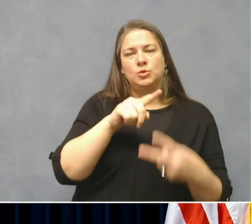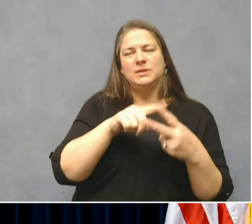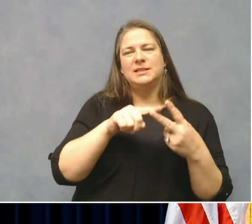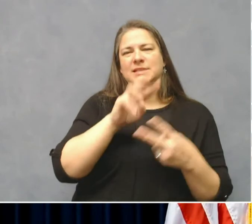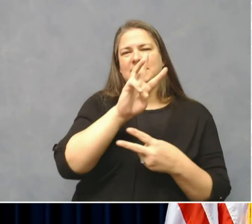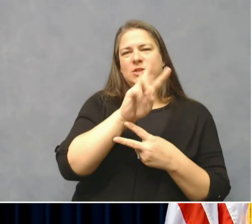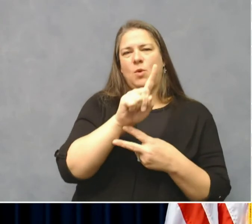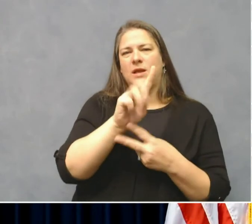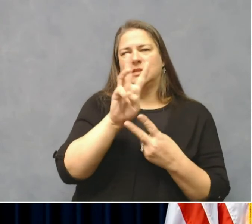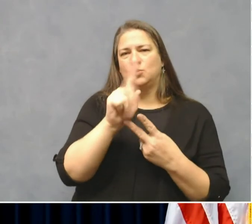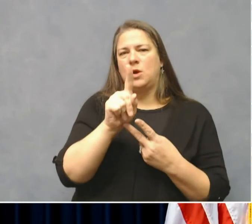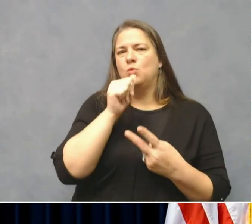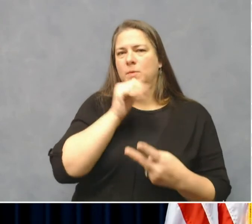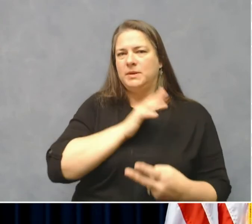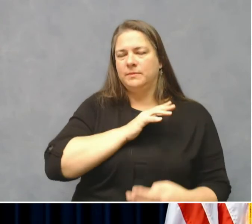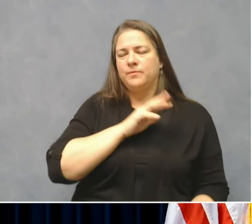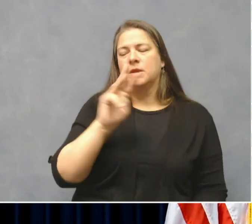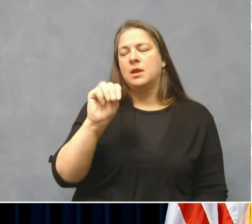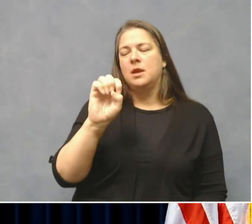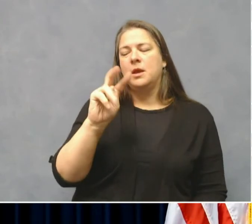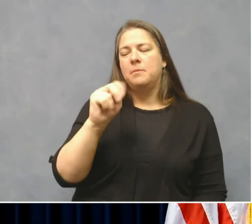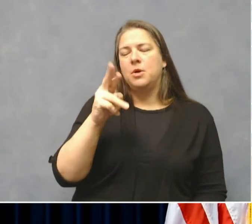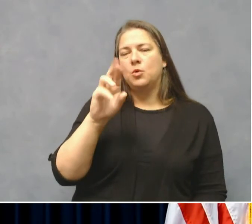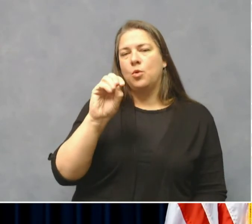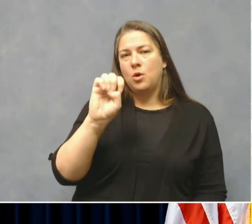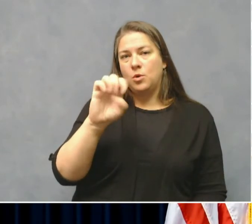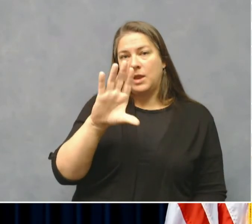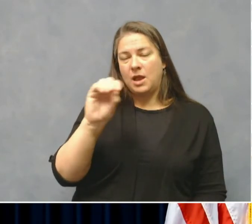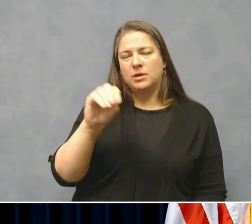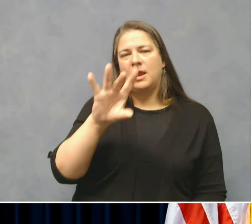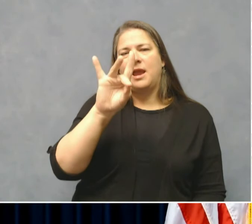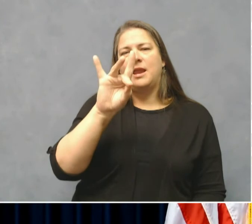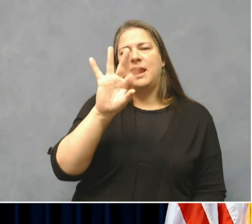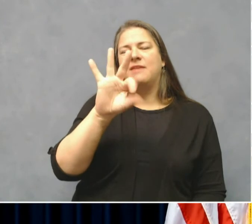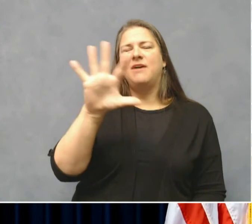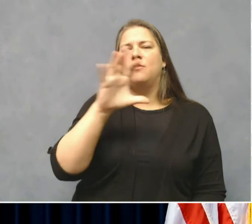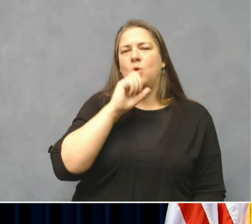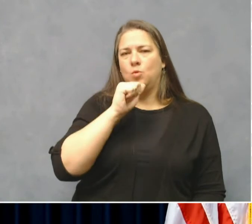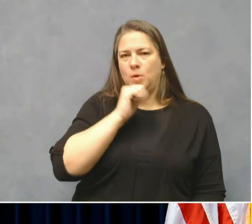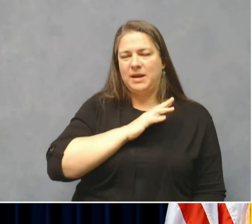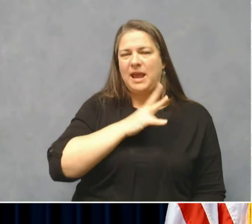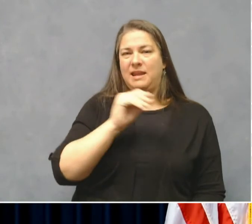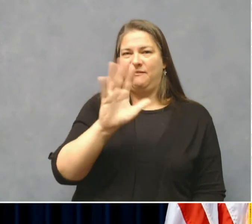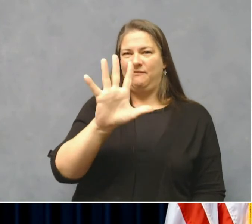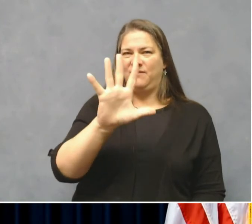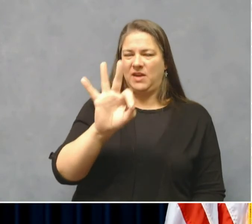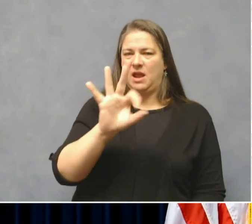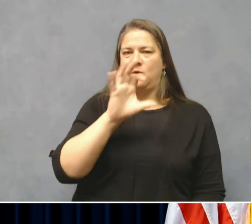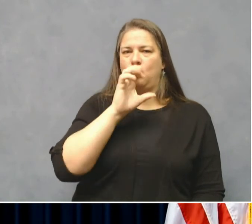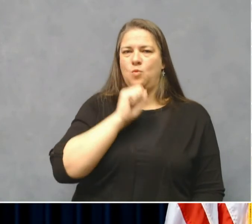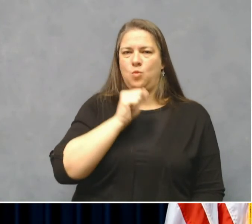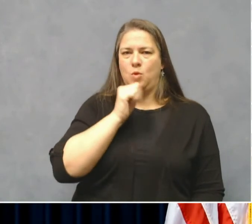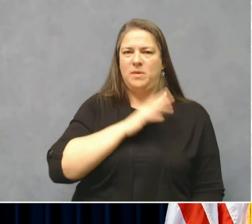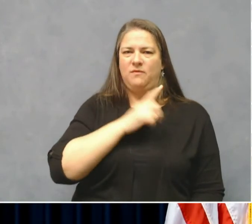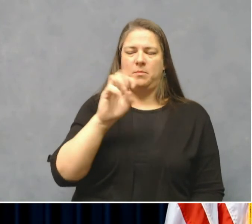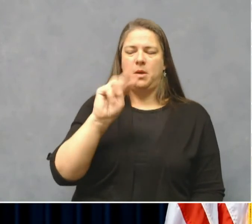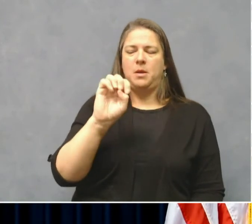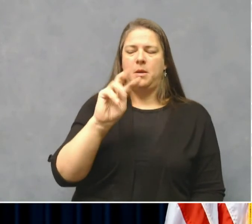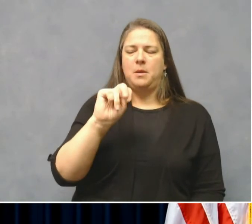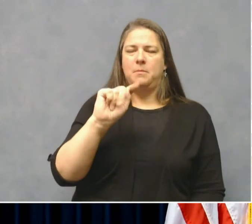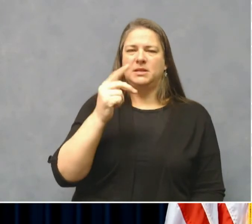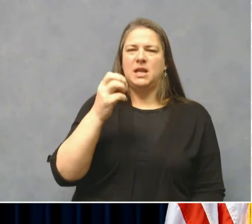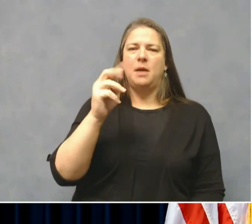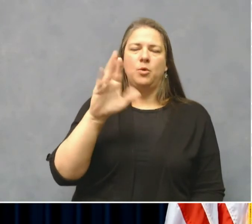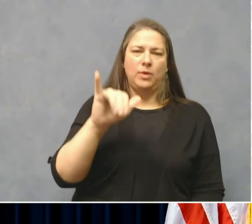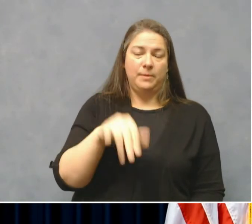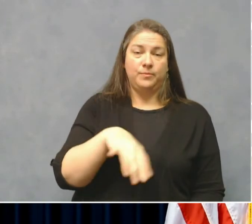Oak County, a 95-year-old woman, and a 59-year-old woman from Montgomery County. Ohio County,